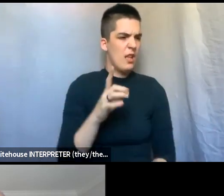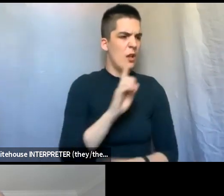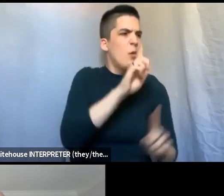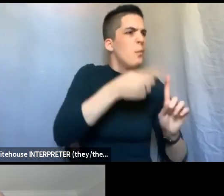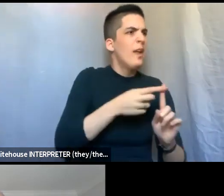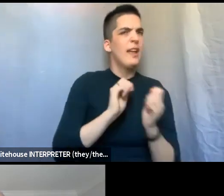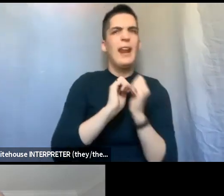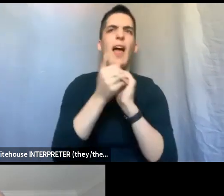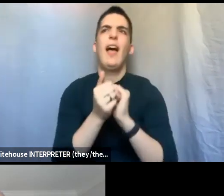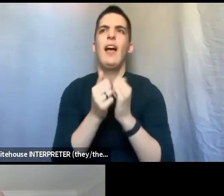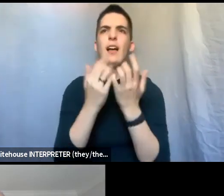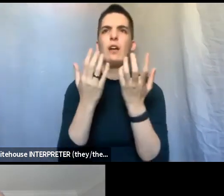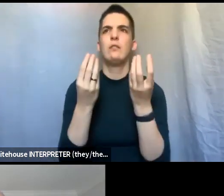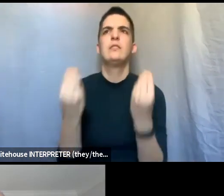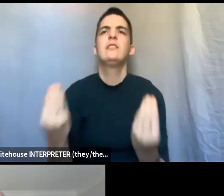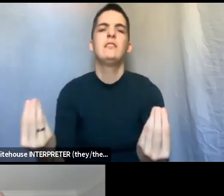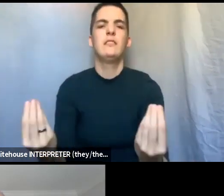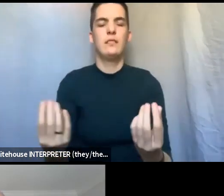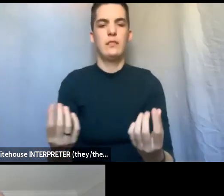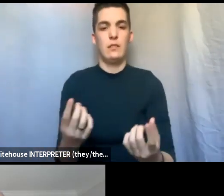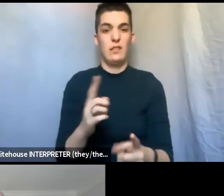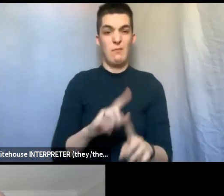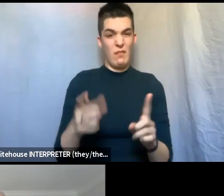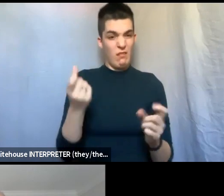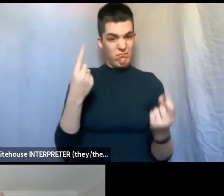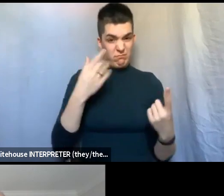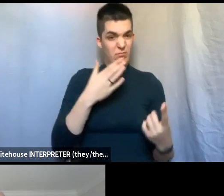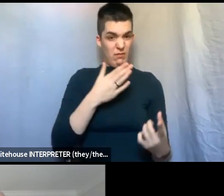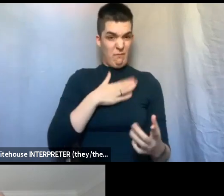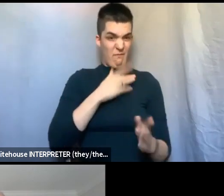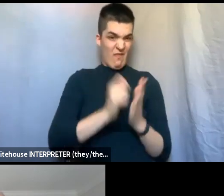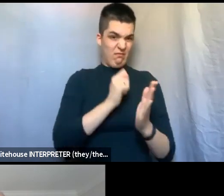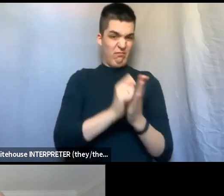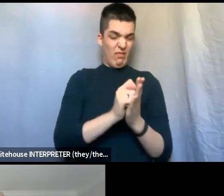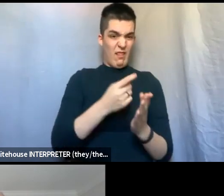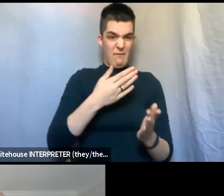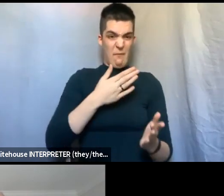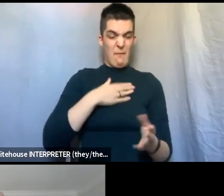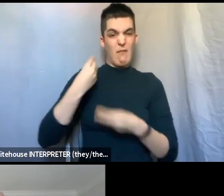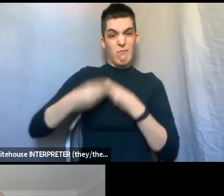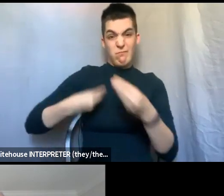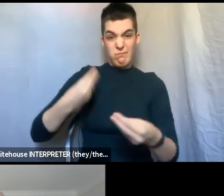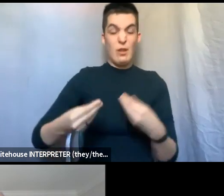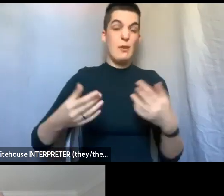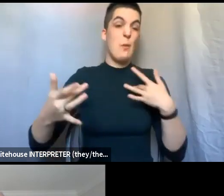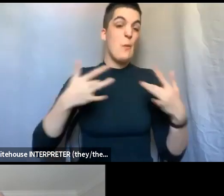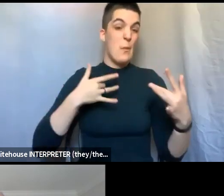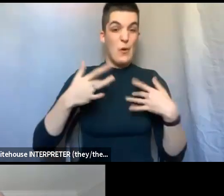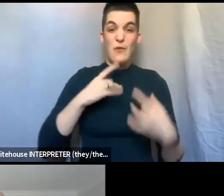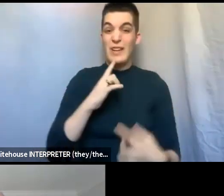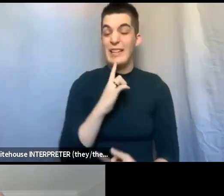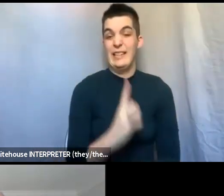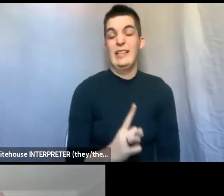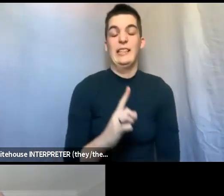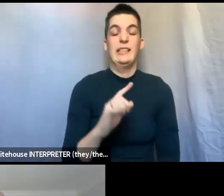as somebody from a generation above mine used to say, worry is interest paid on trouble that hasn't happened